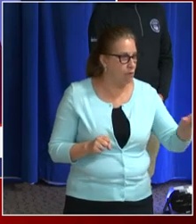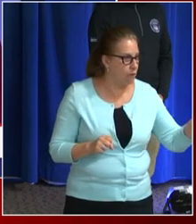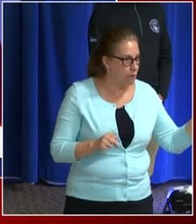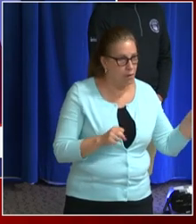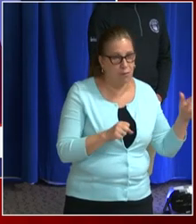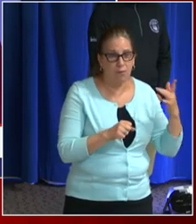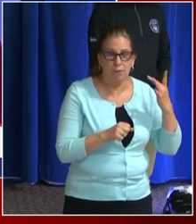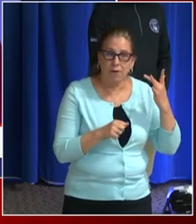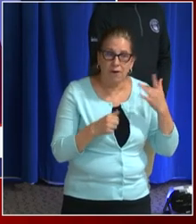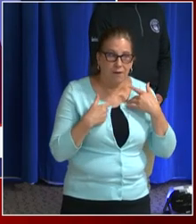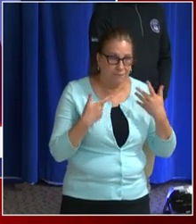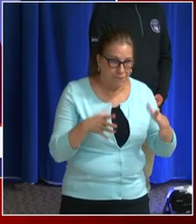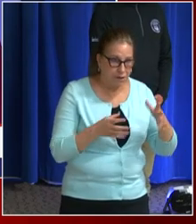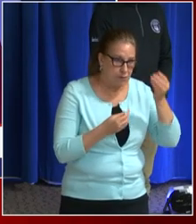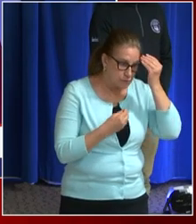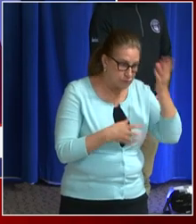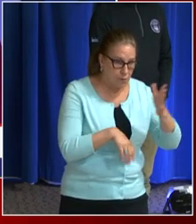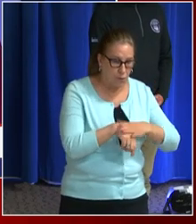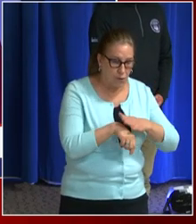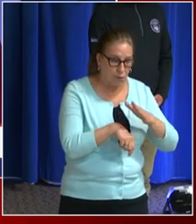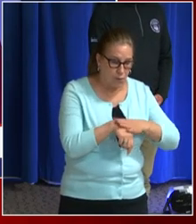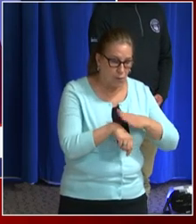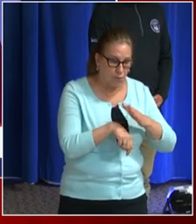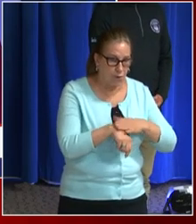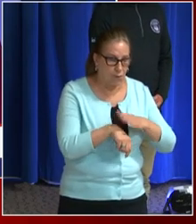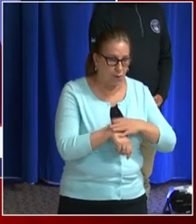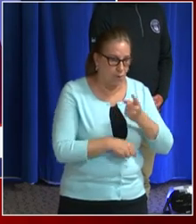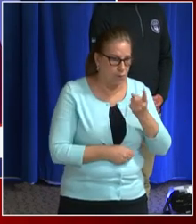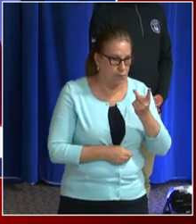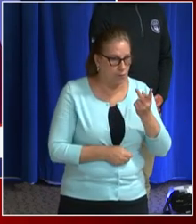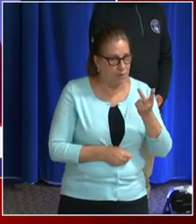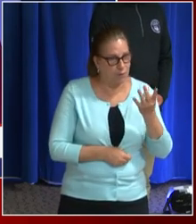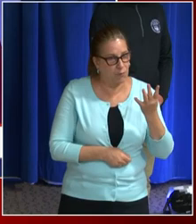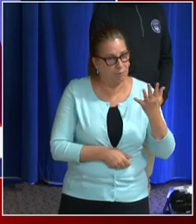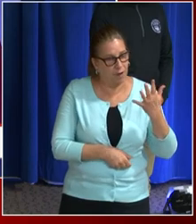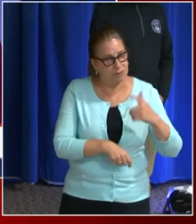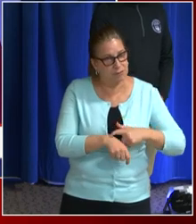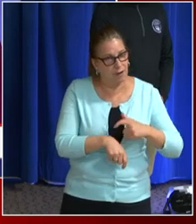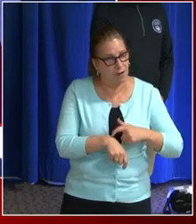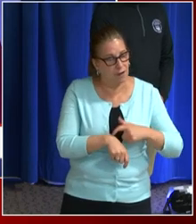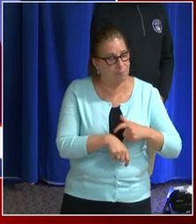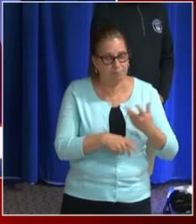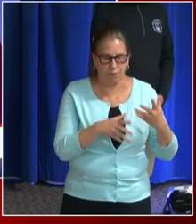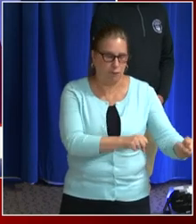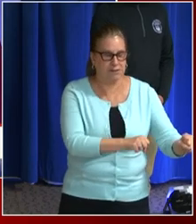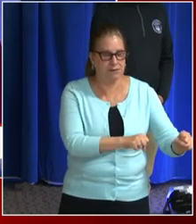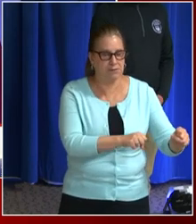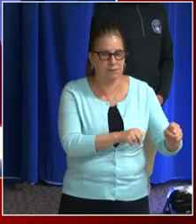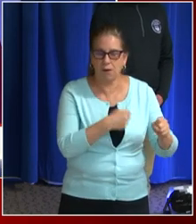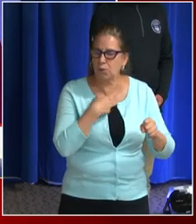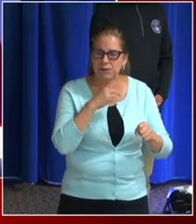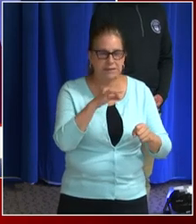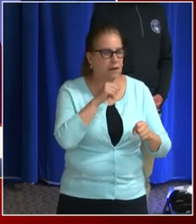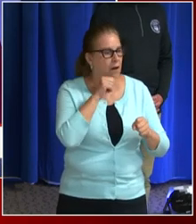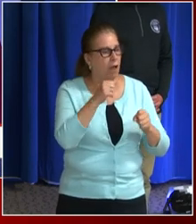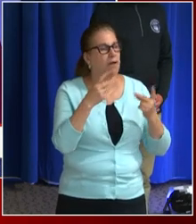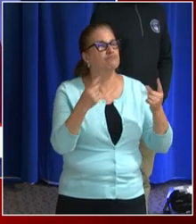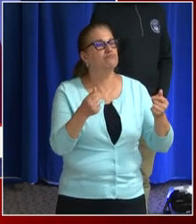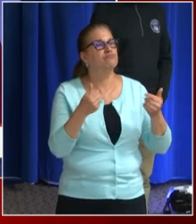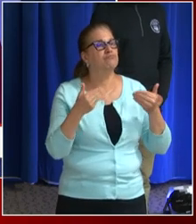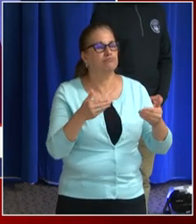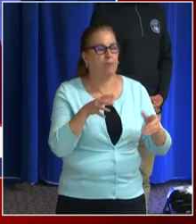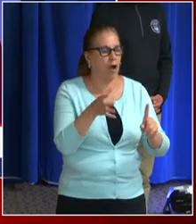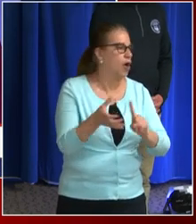regarding a curfew that we were having in this city. And the arrests were essentially to prevent